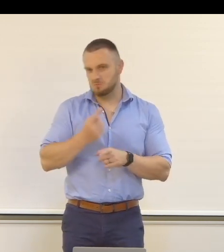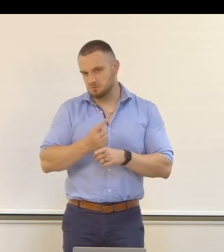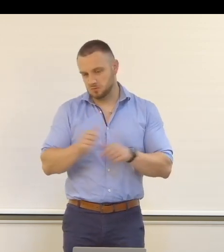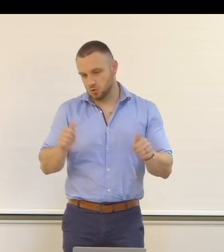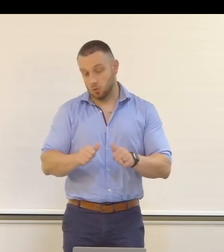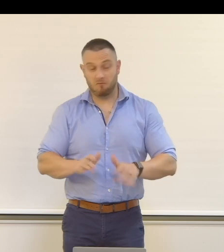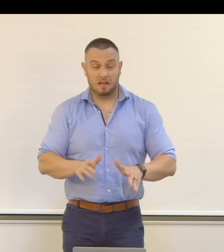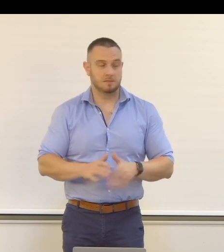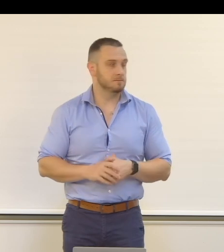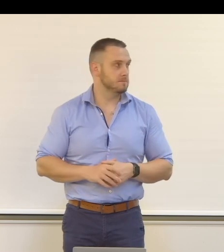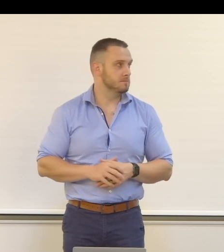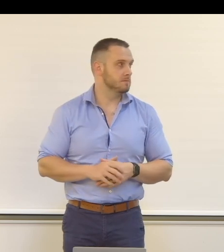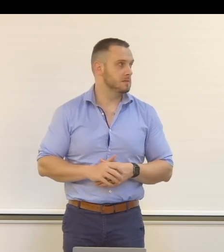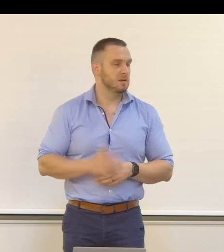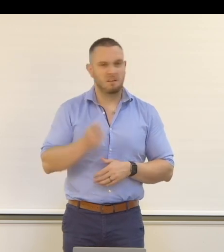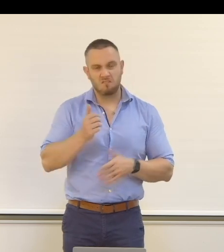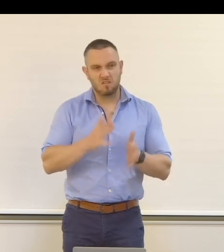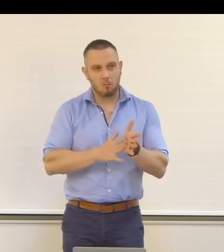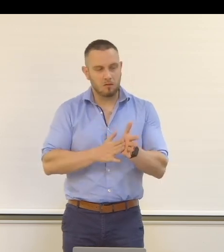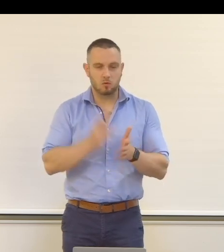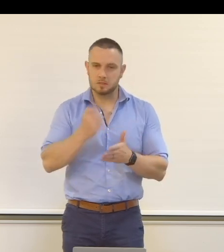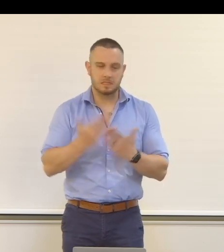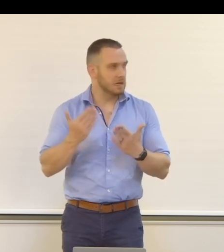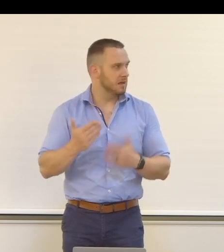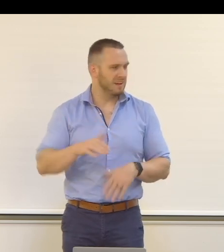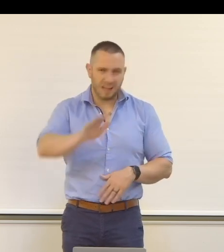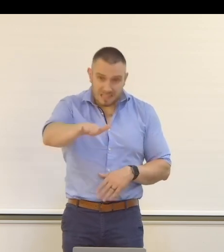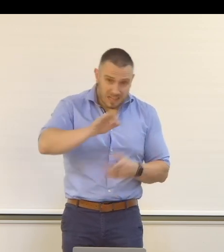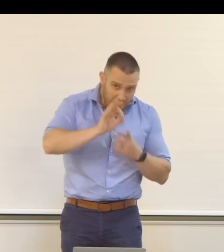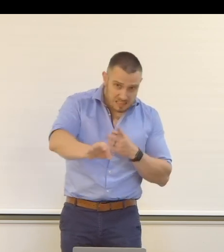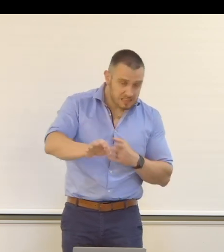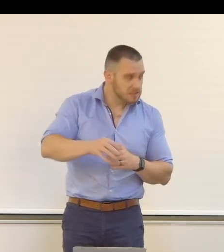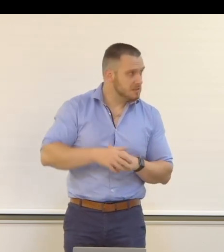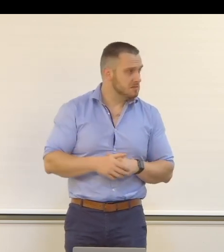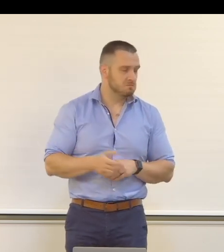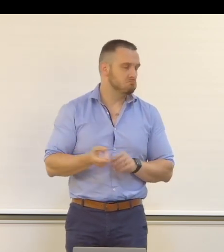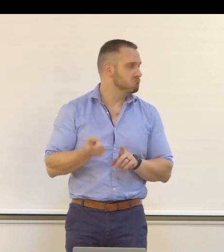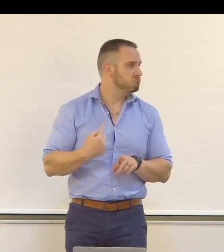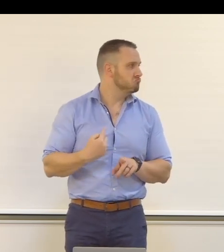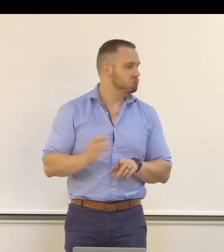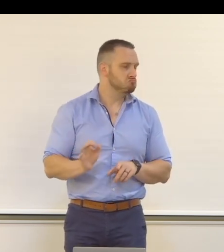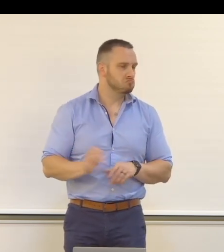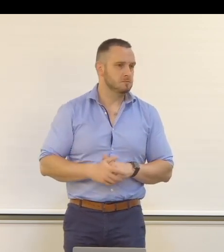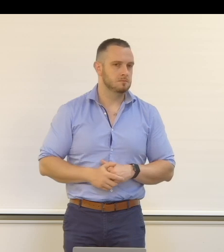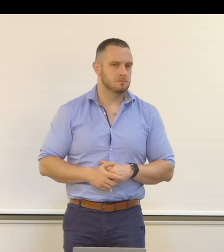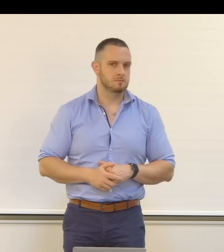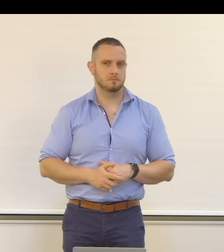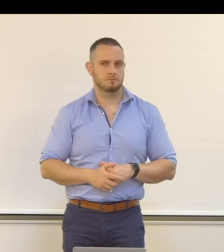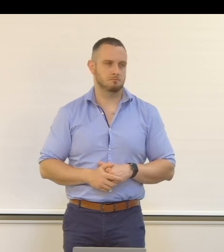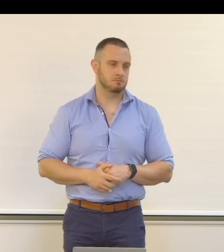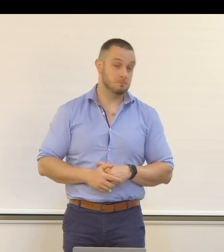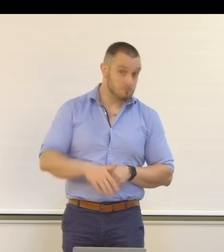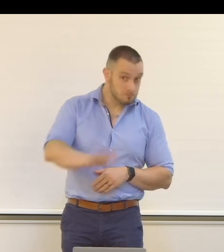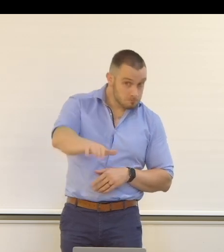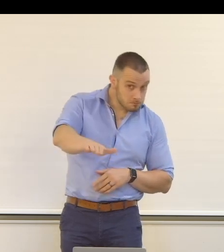was fine. But after a few months, one day, I asked him a question, and he didn't answer. So I asked him the